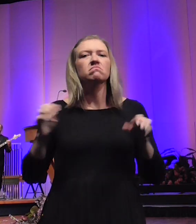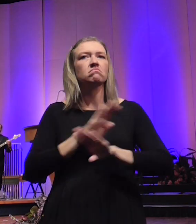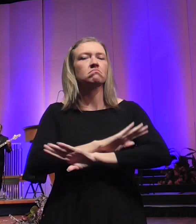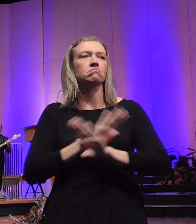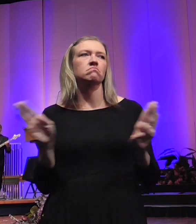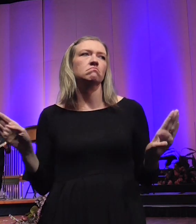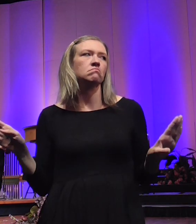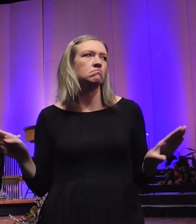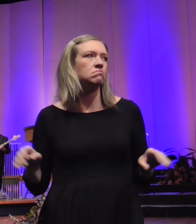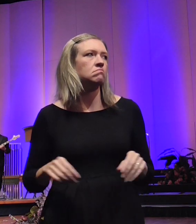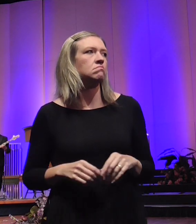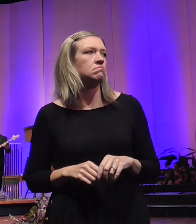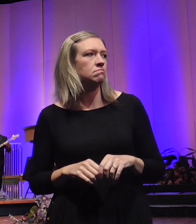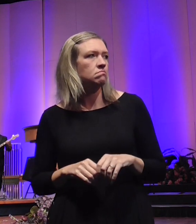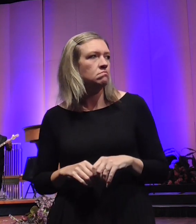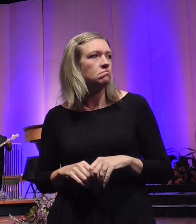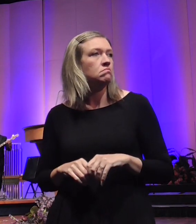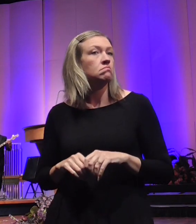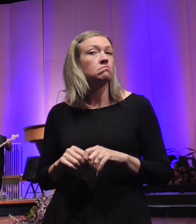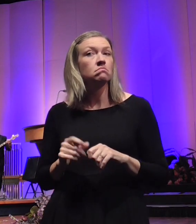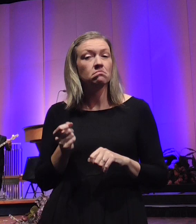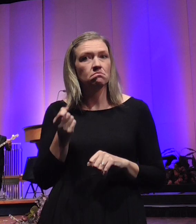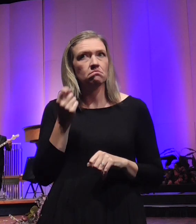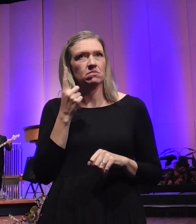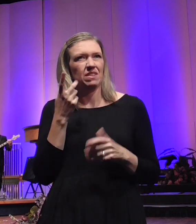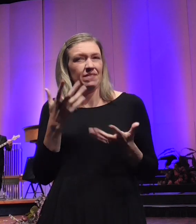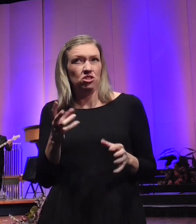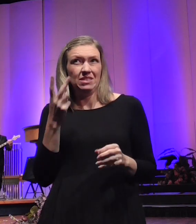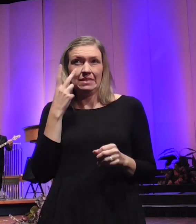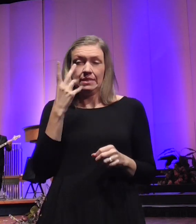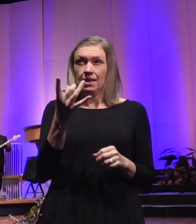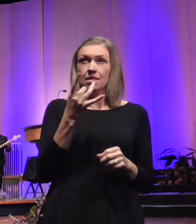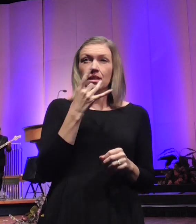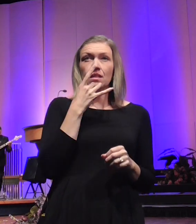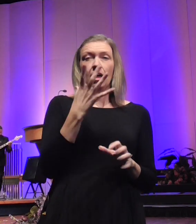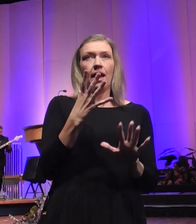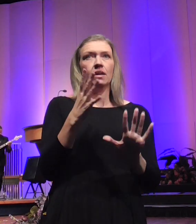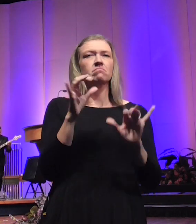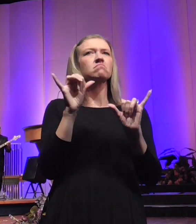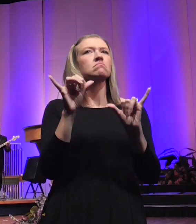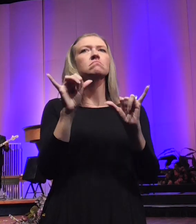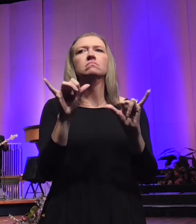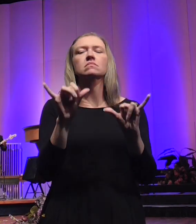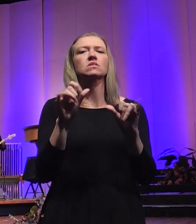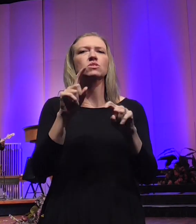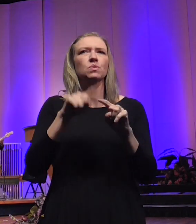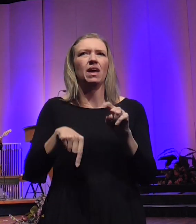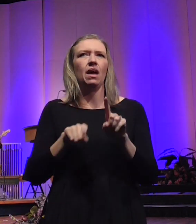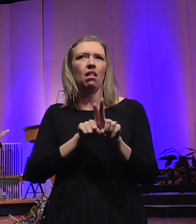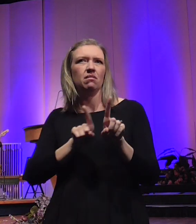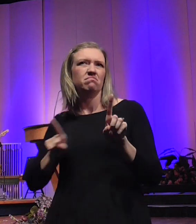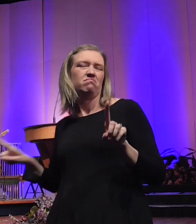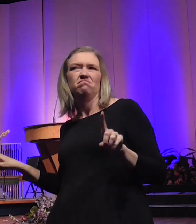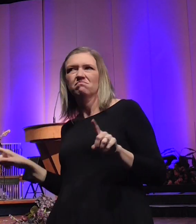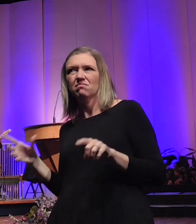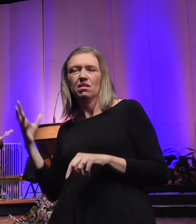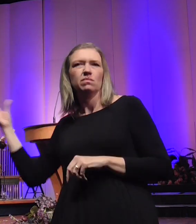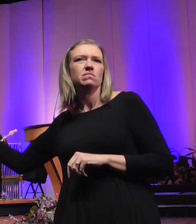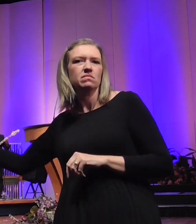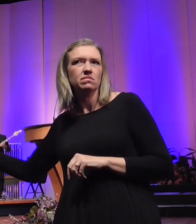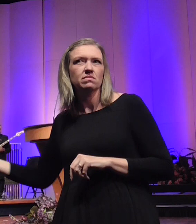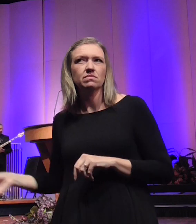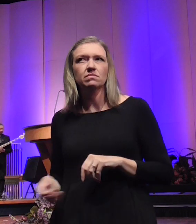segregation. 'Cause when you've seen the light, there's nowhere else to go.